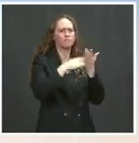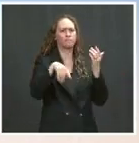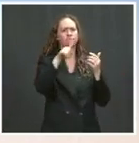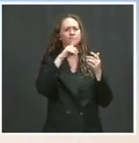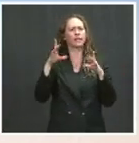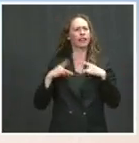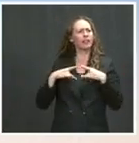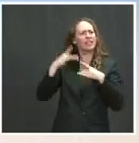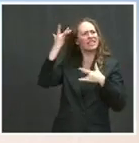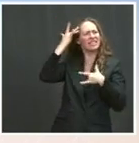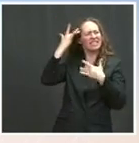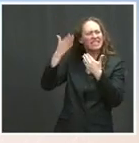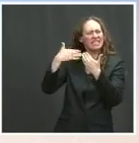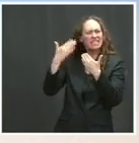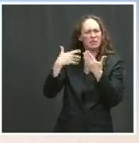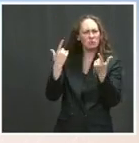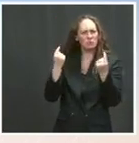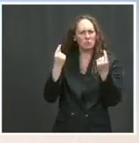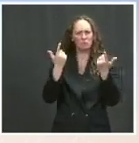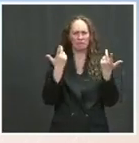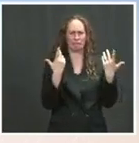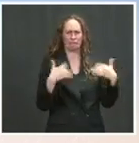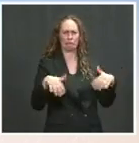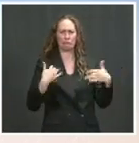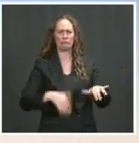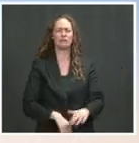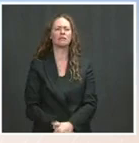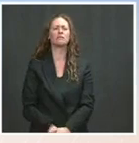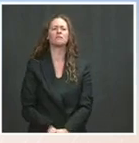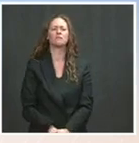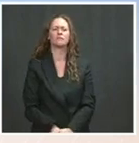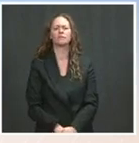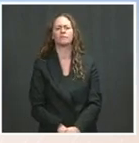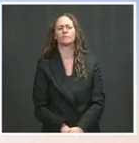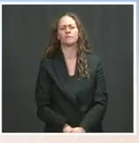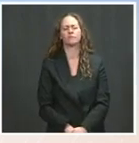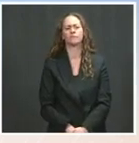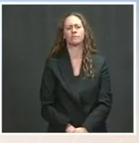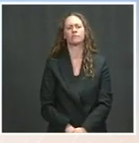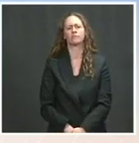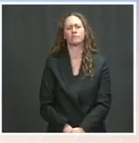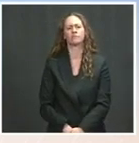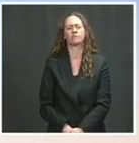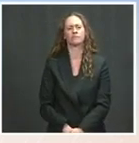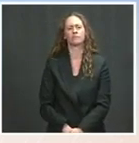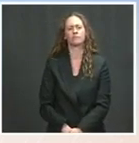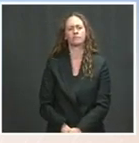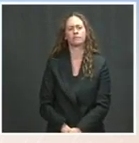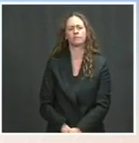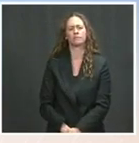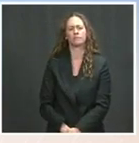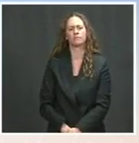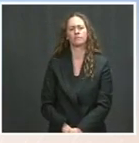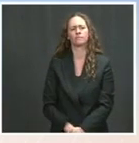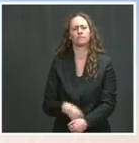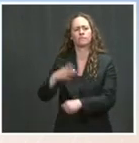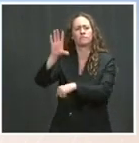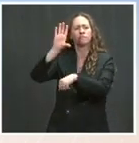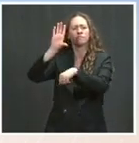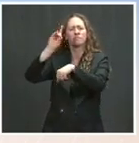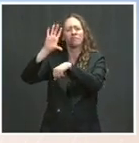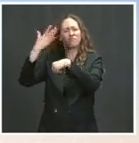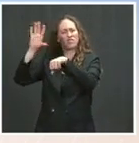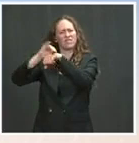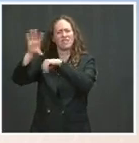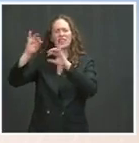is information to the public about what they can do to be safe. Wear a mask. If you're not vaccinated, that applies to kids. I